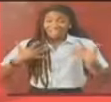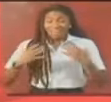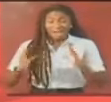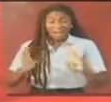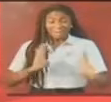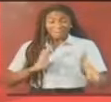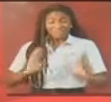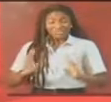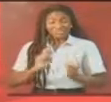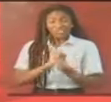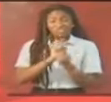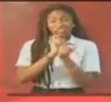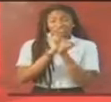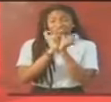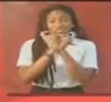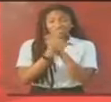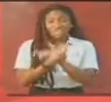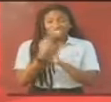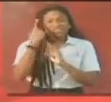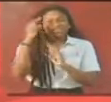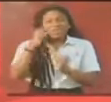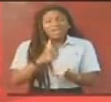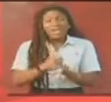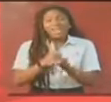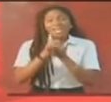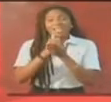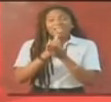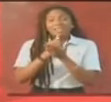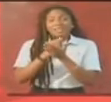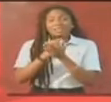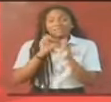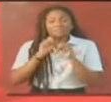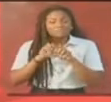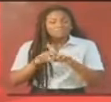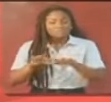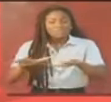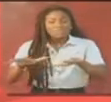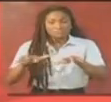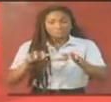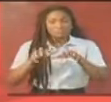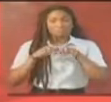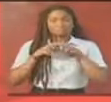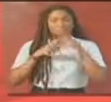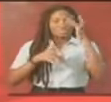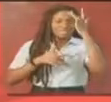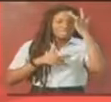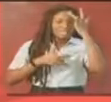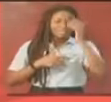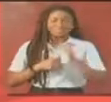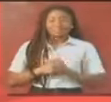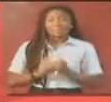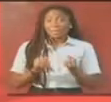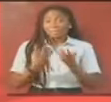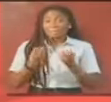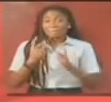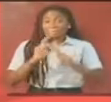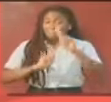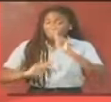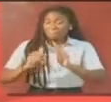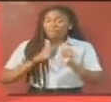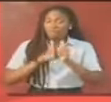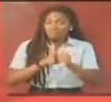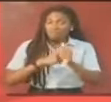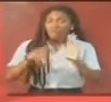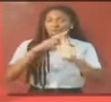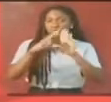help prevent the spread of the virus. Now, many of us have been complying with the public health prevention measures, and this is